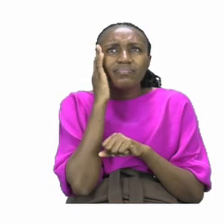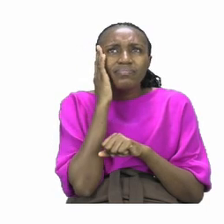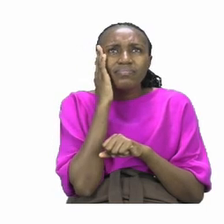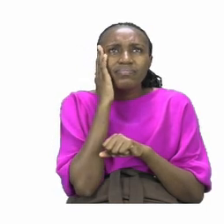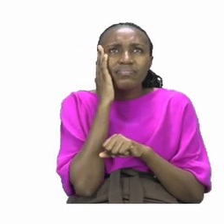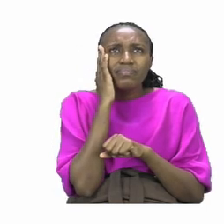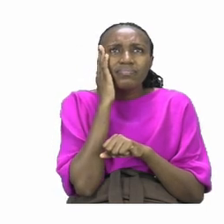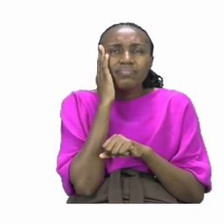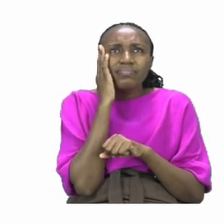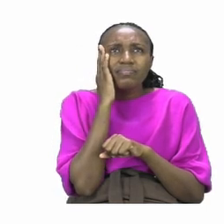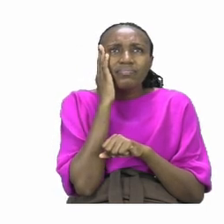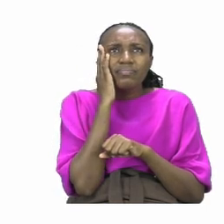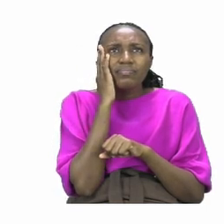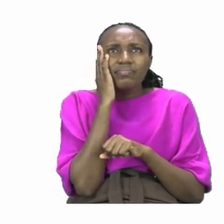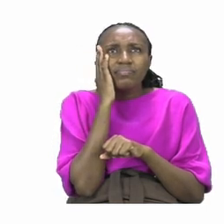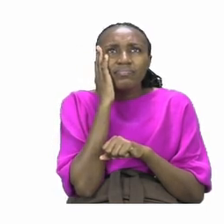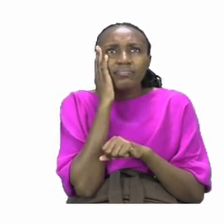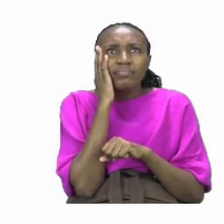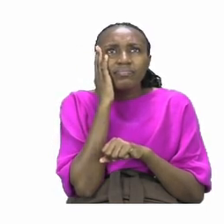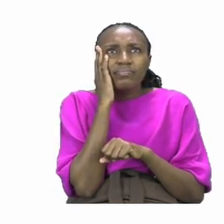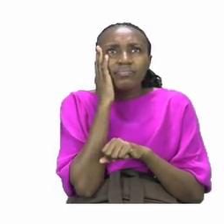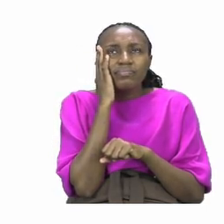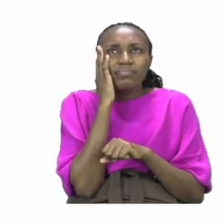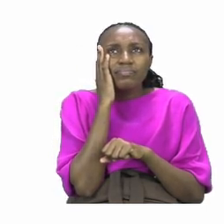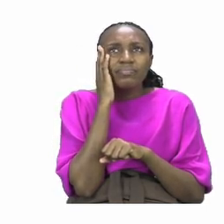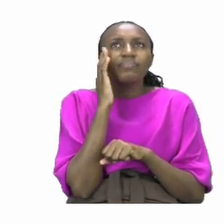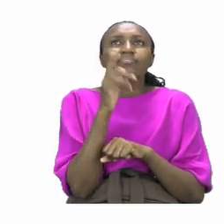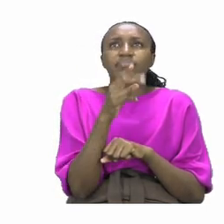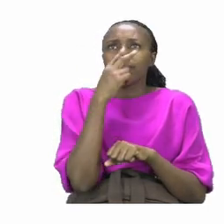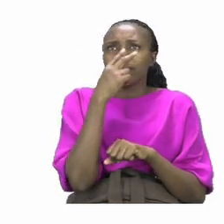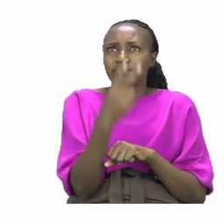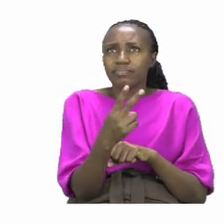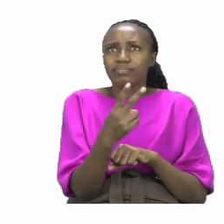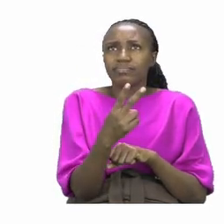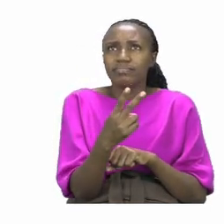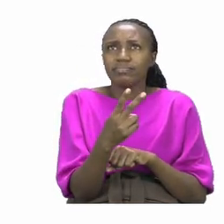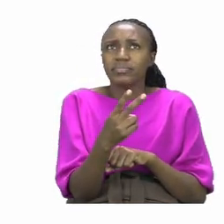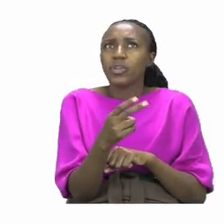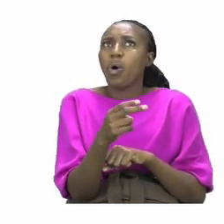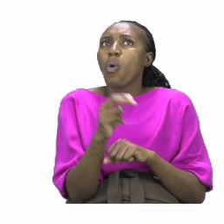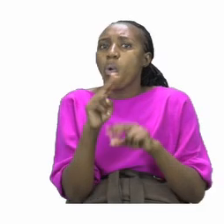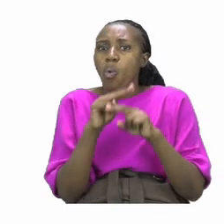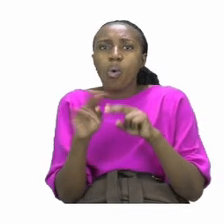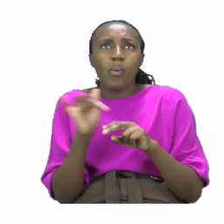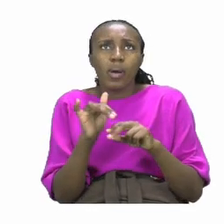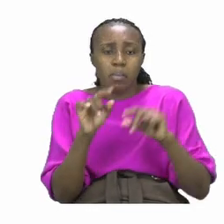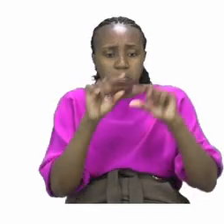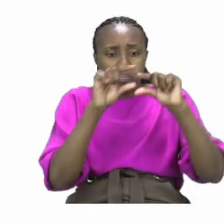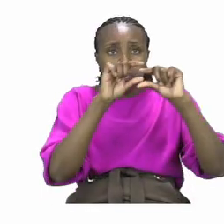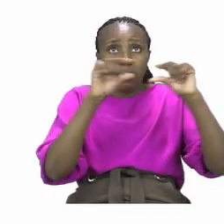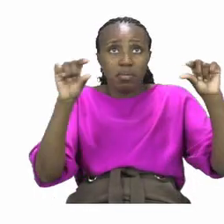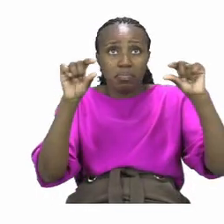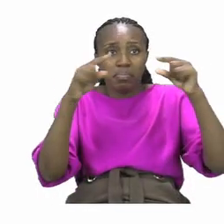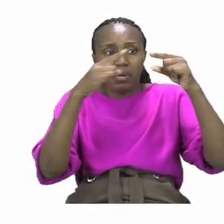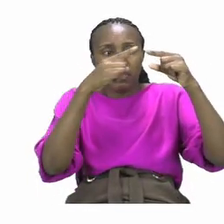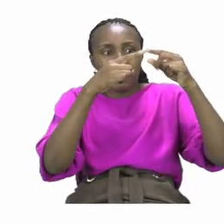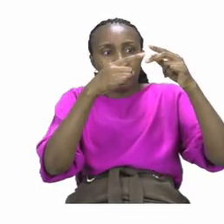the beginning of the sentence. That one is the clue on which one we should be able to